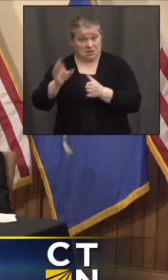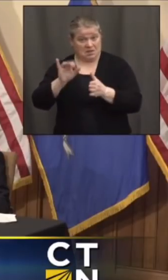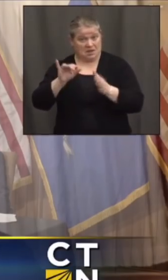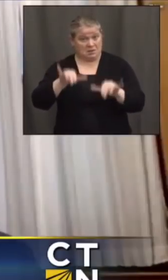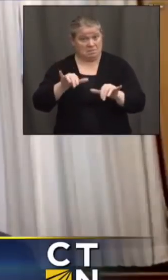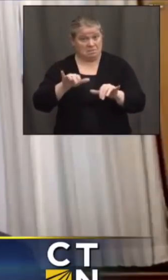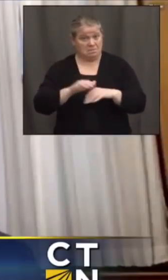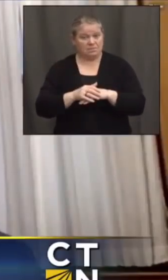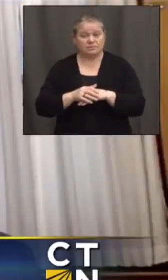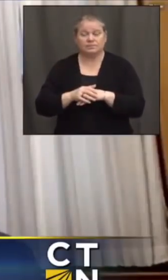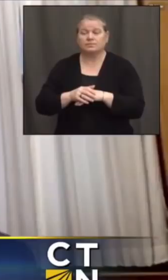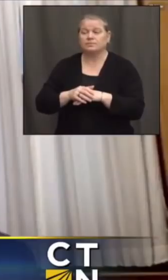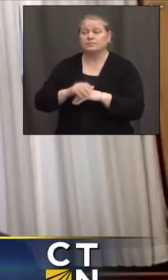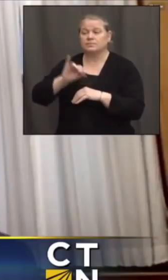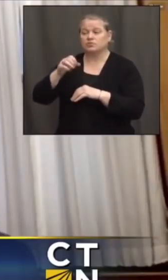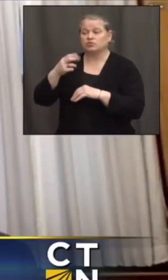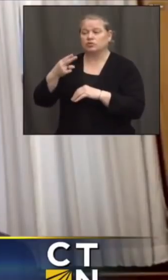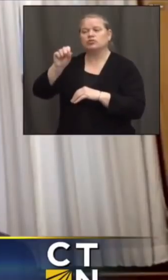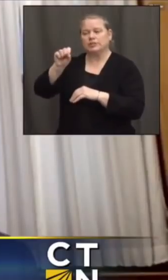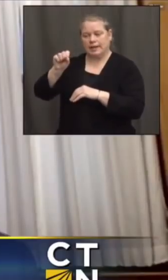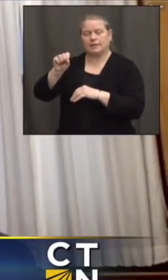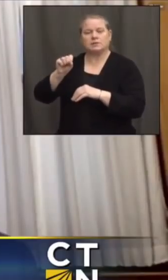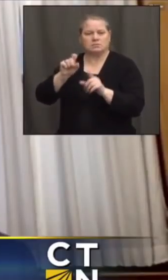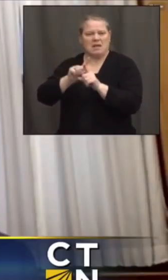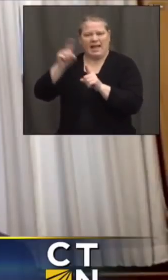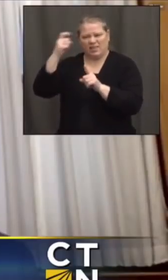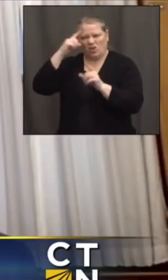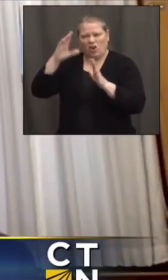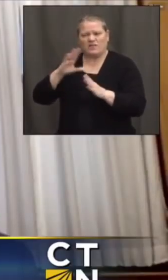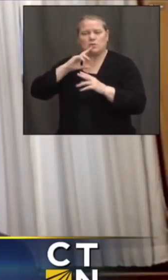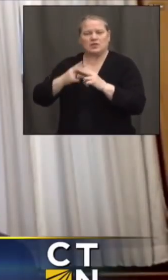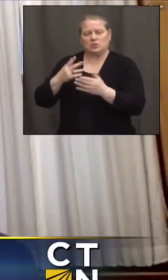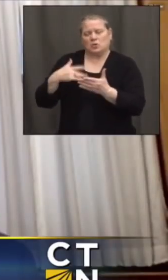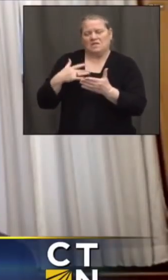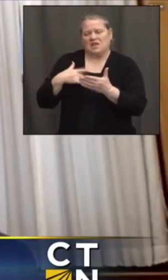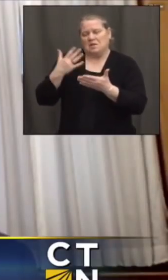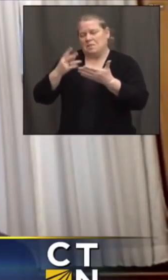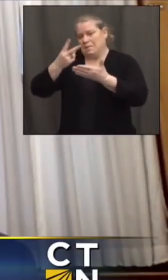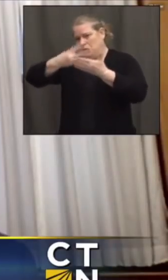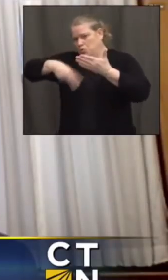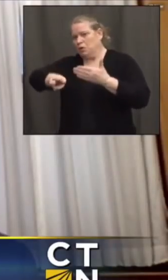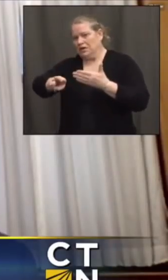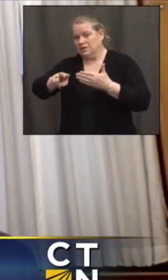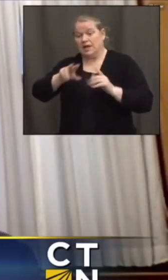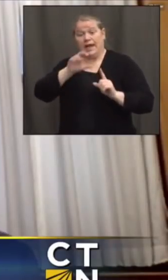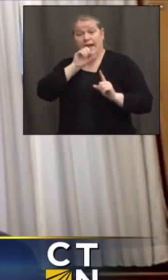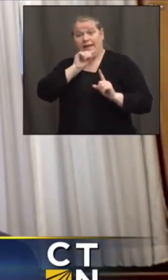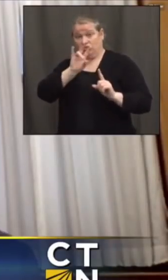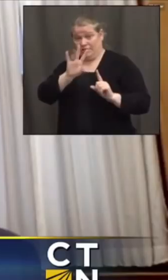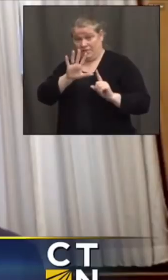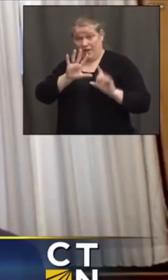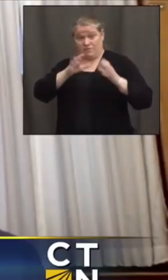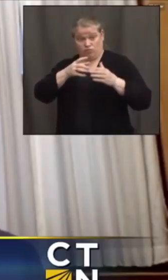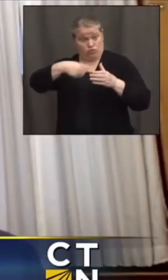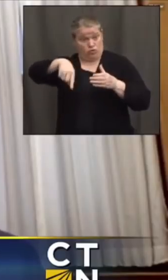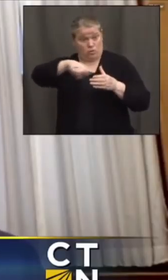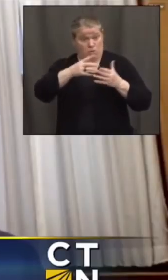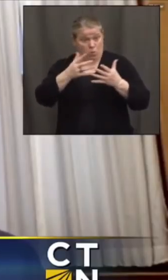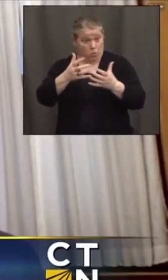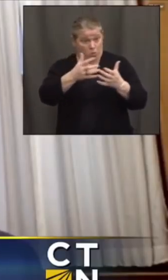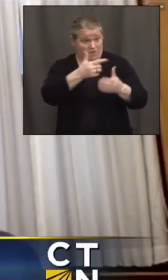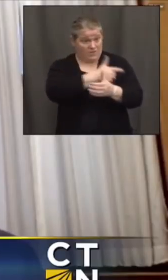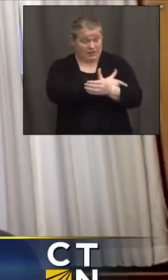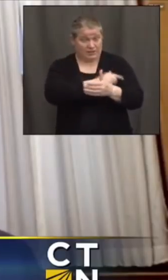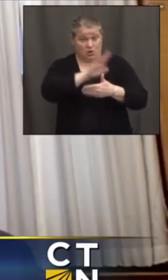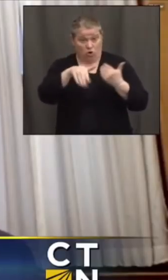Yes, as the governor's mentioned, we think there's probably maybe another 2 weeks or so to go to get everyone in the 75 and older group who wants vaccine to